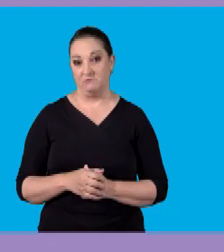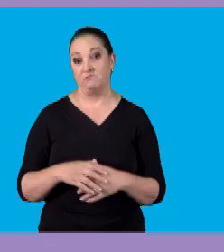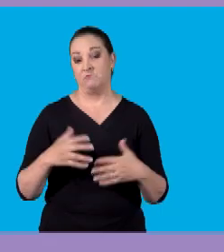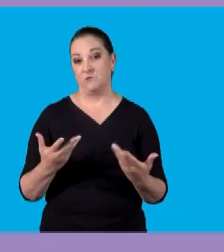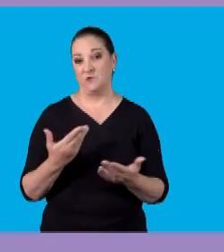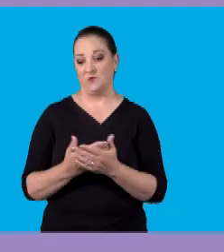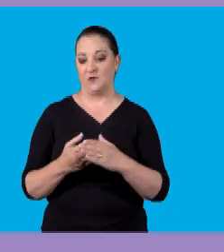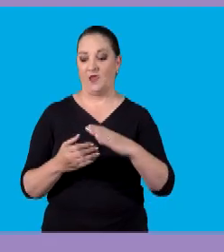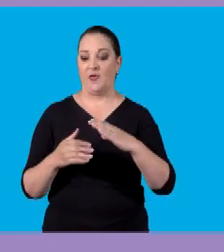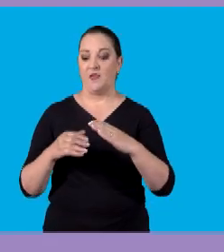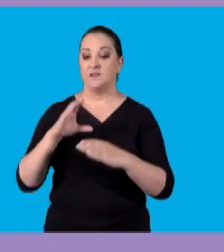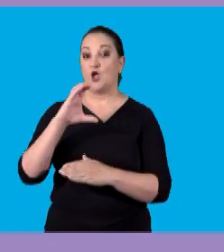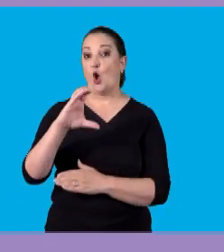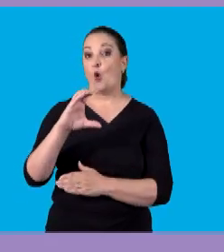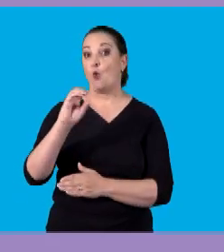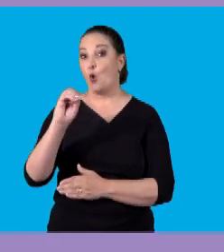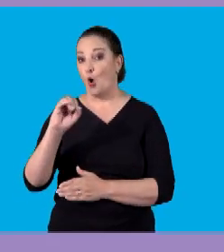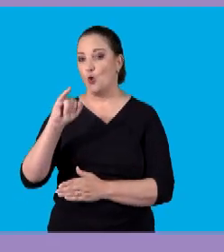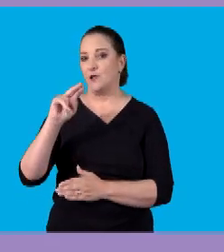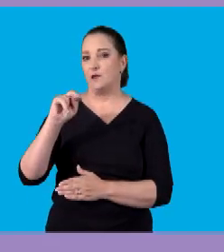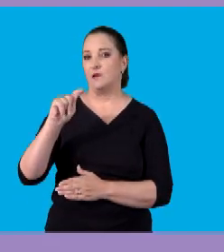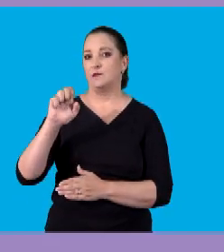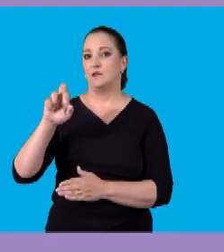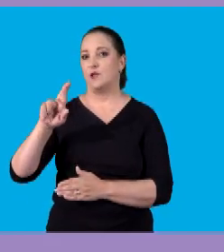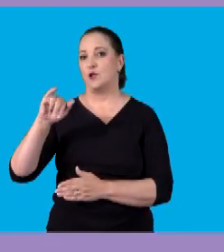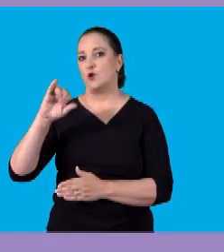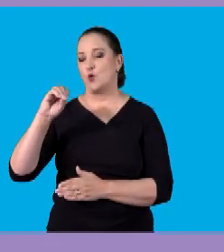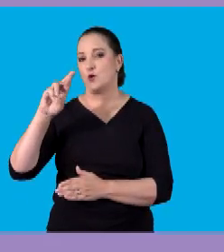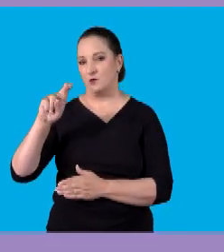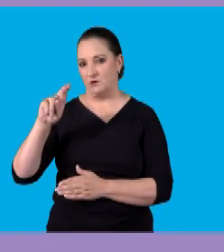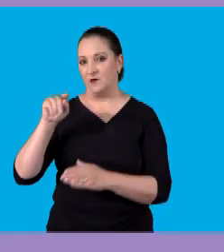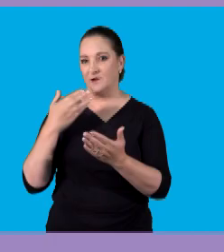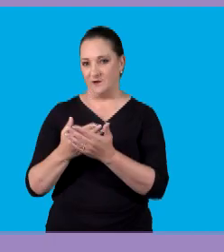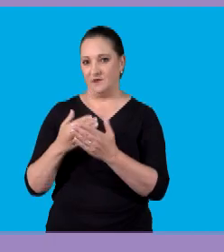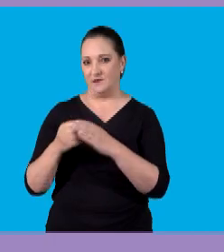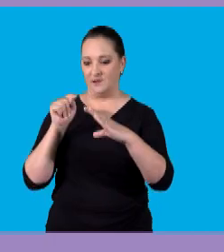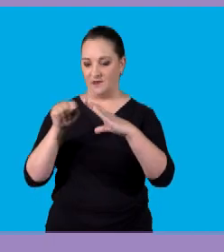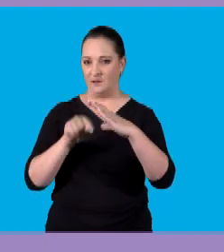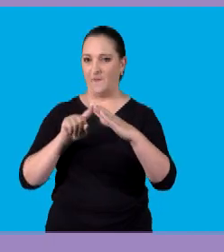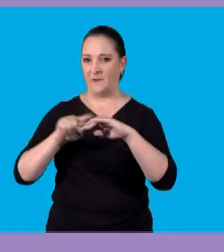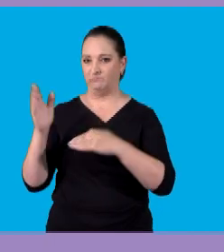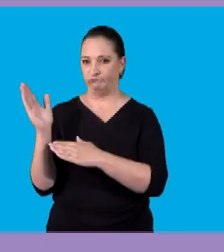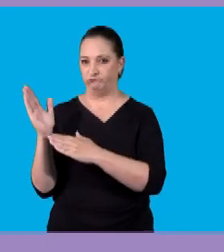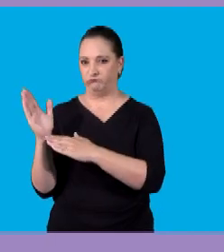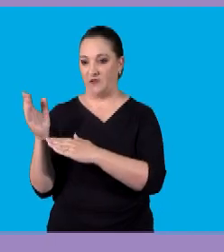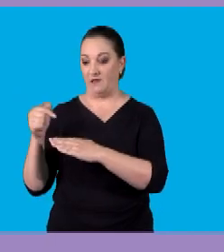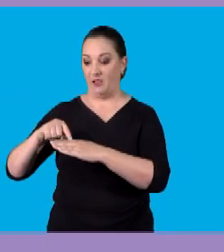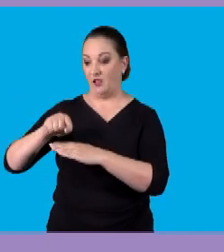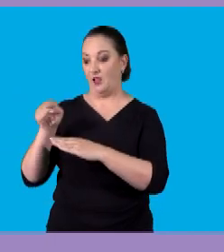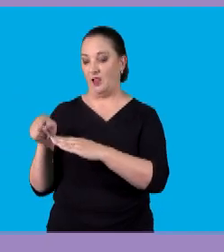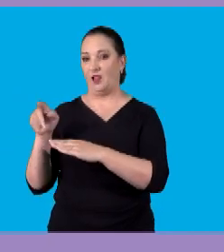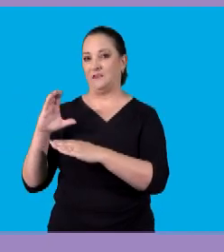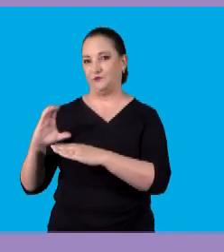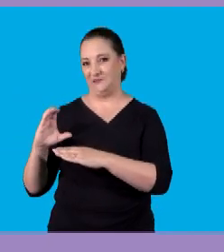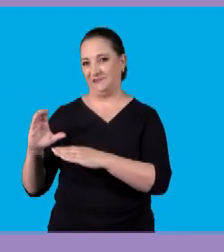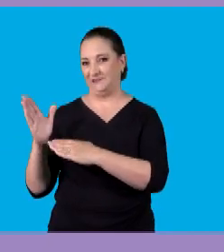course, we could have used co-interior angles. Remember, we have that angle as 100 degrees, which is angle C. And if